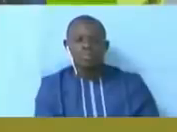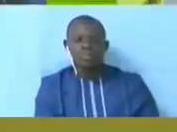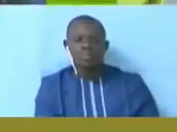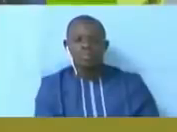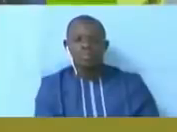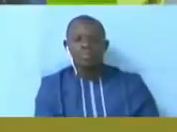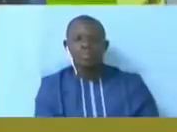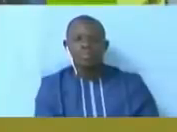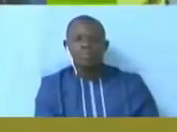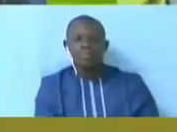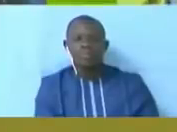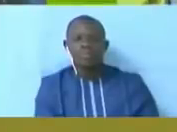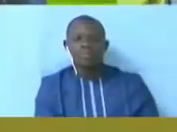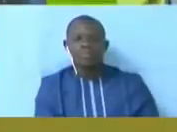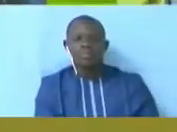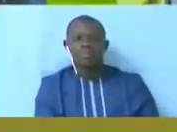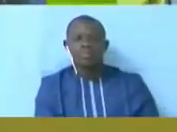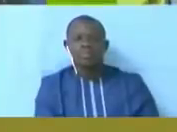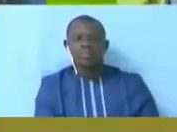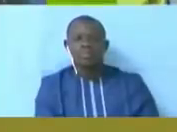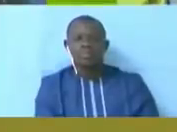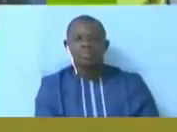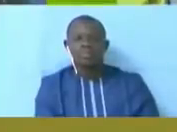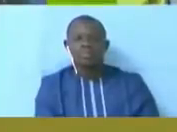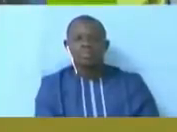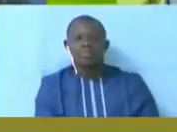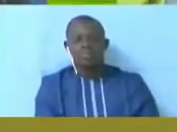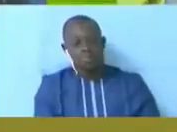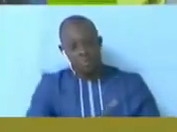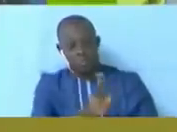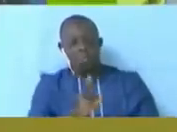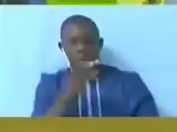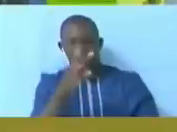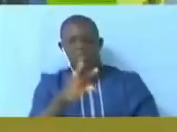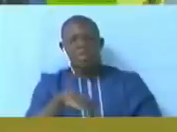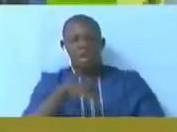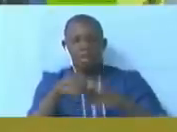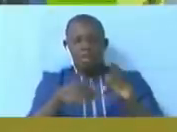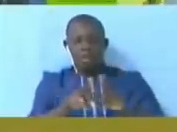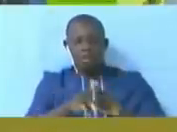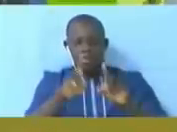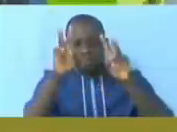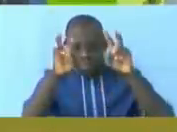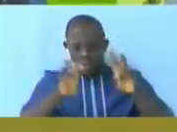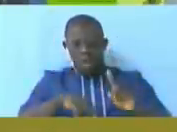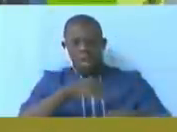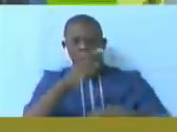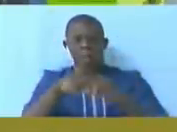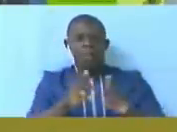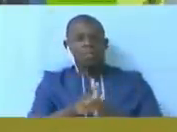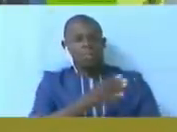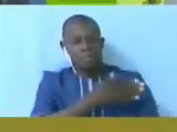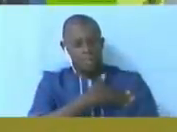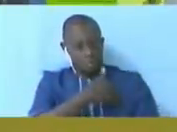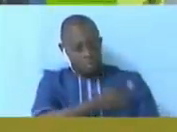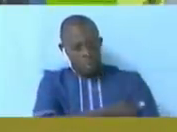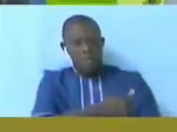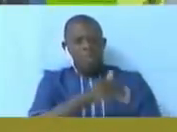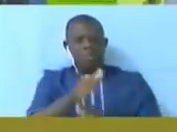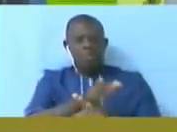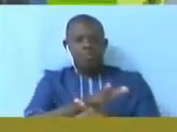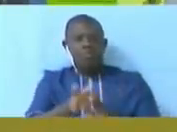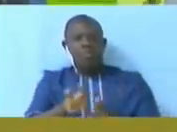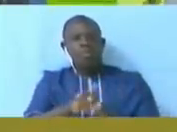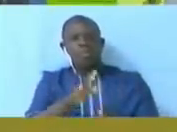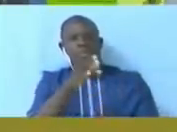kito nying kono. We even subpoenaed for the medical record of the treatment, the medical treatment they